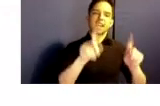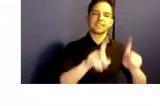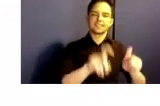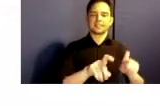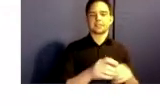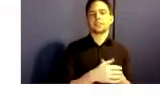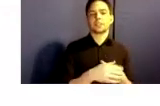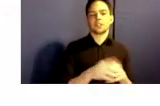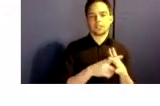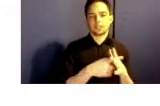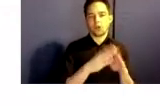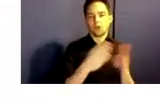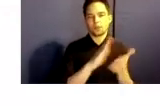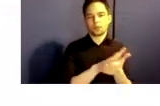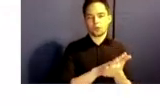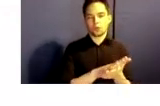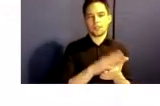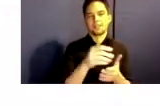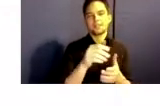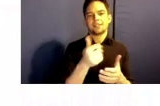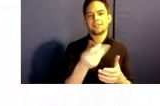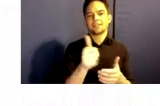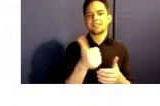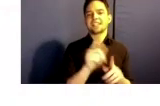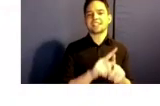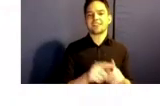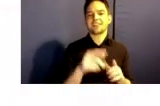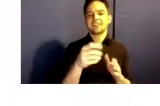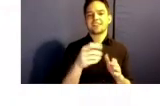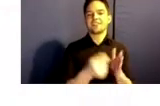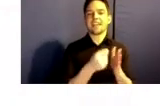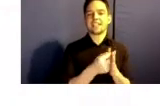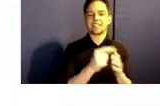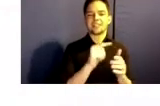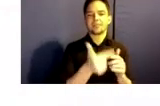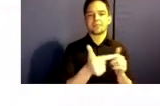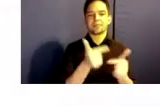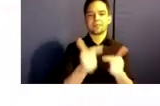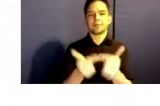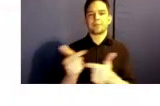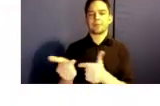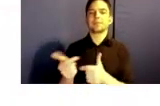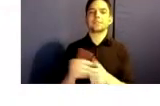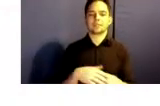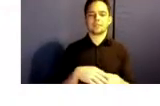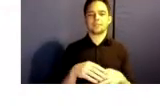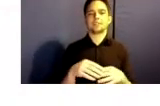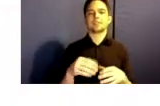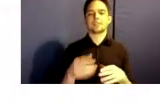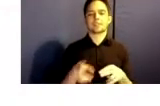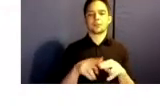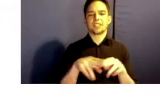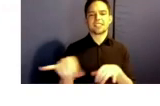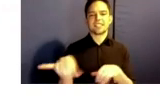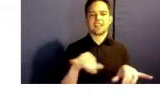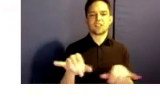opening schools in phases, and it was staggered. And so it was something that was